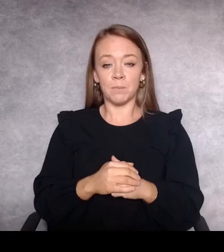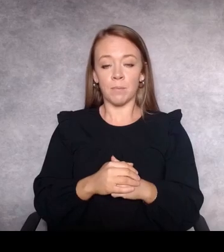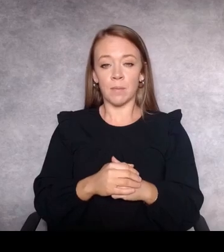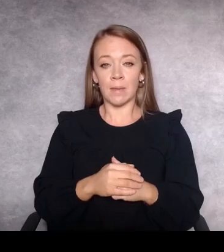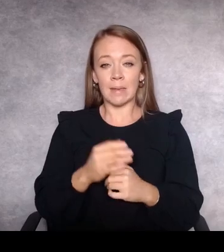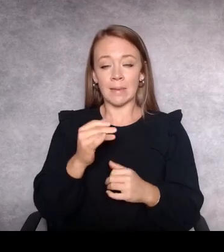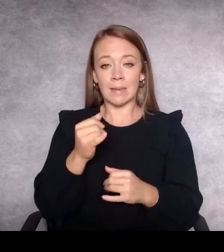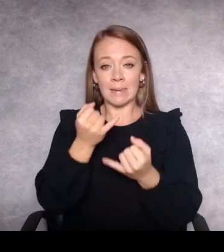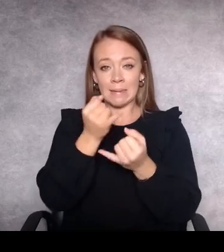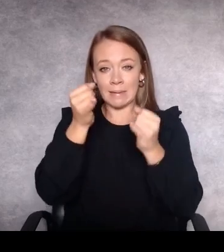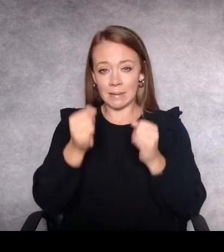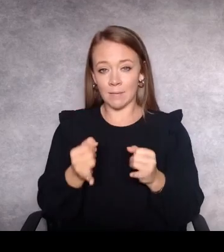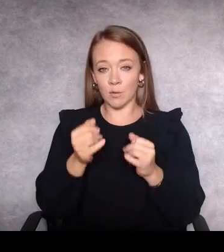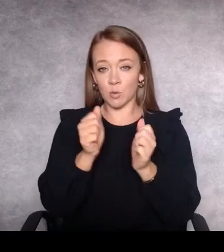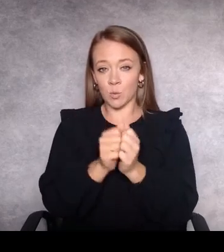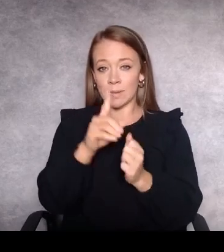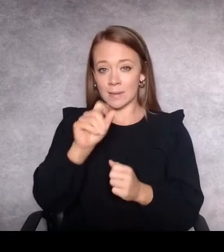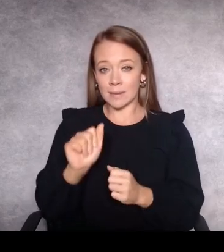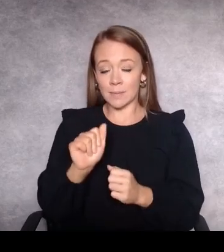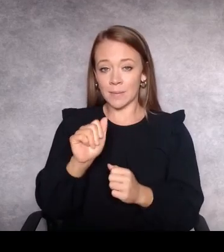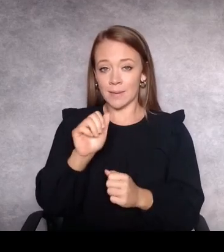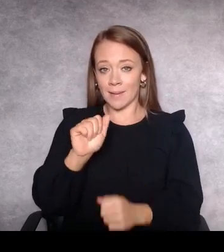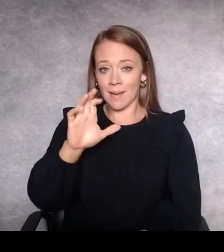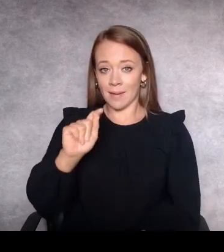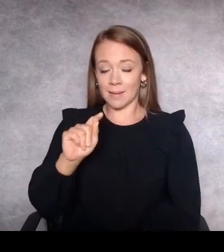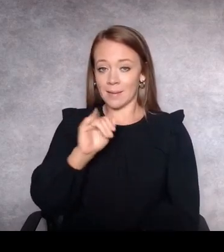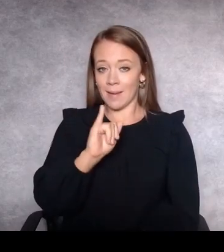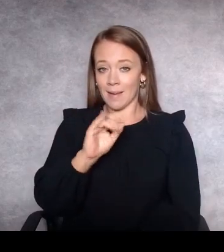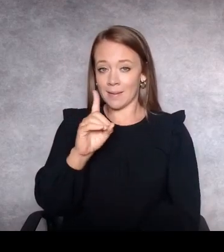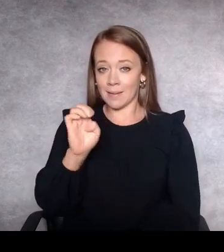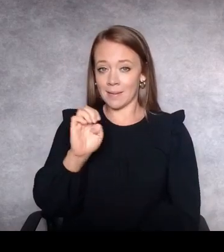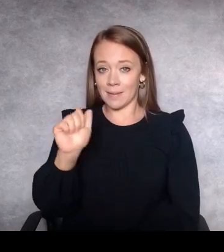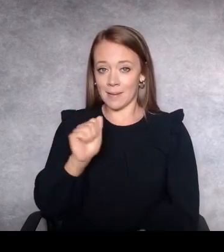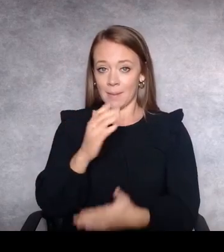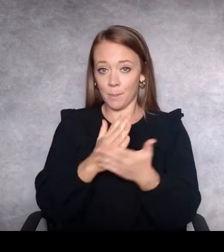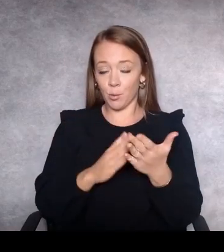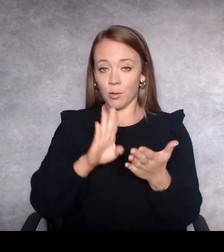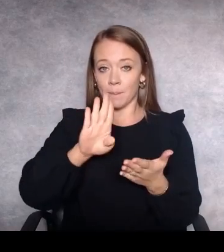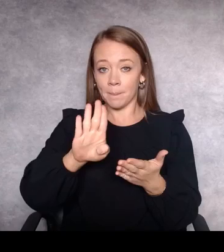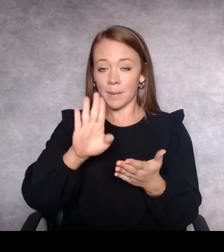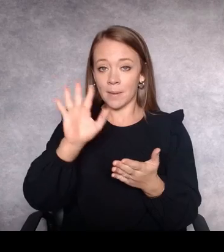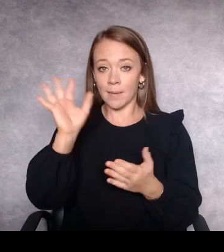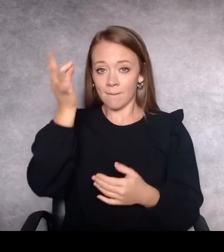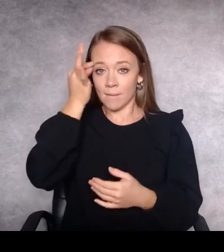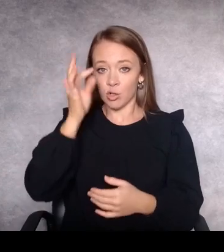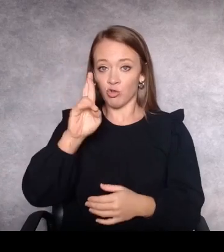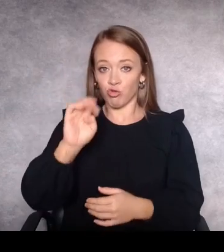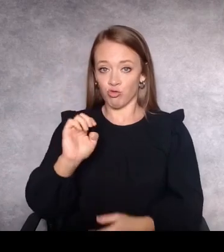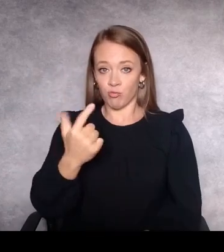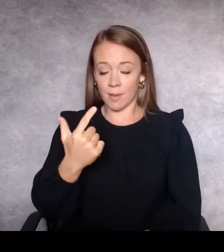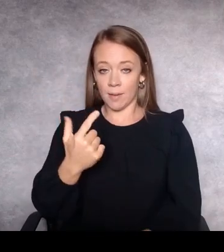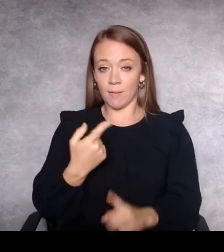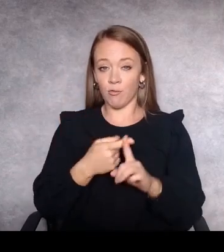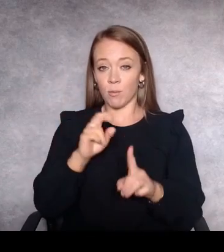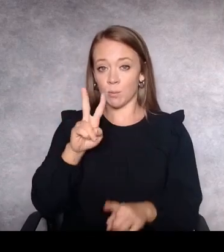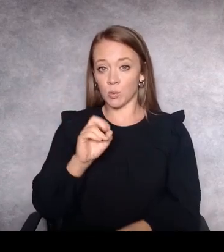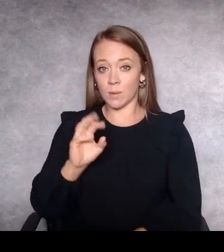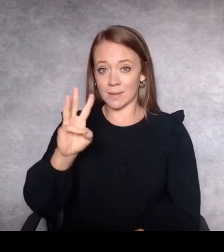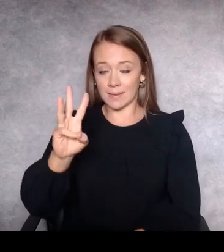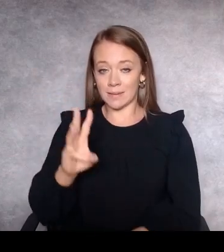with Disabilities Education Act, or IDEA, Part B, Federal Registrar,